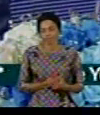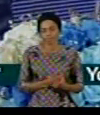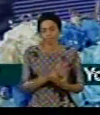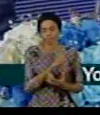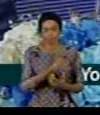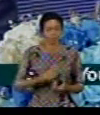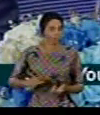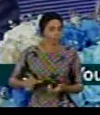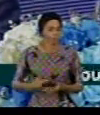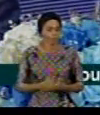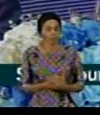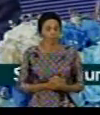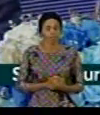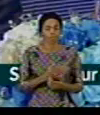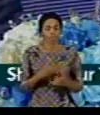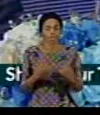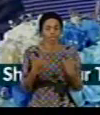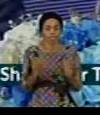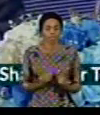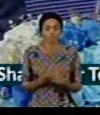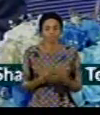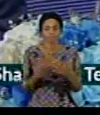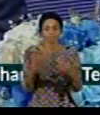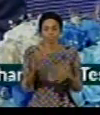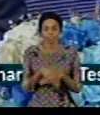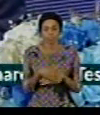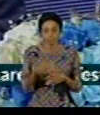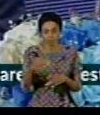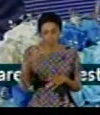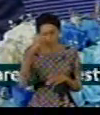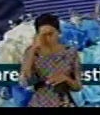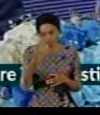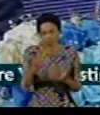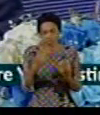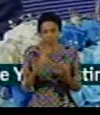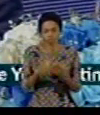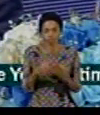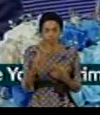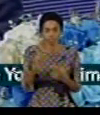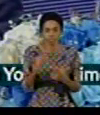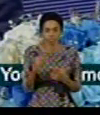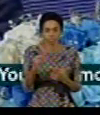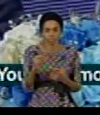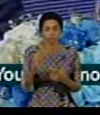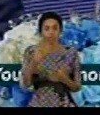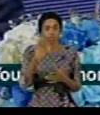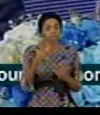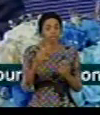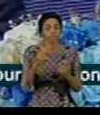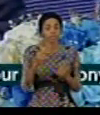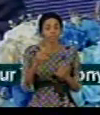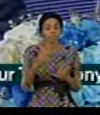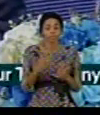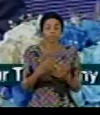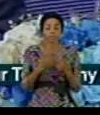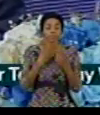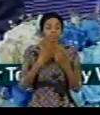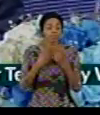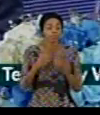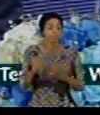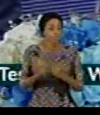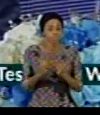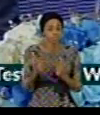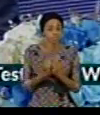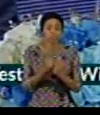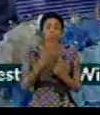tonight, it came to realization of his state, and according to him, he got his deliverance, he